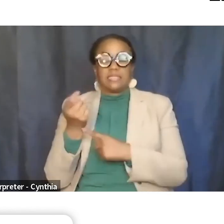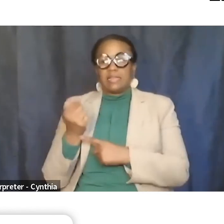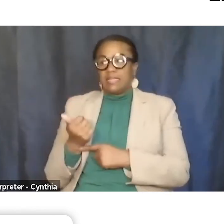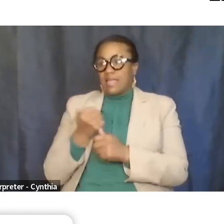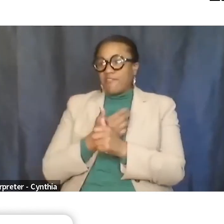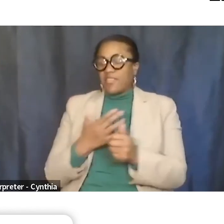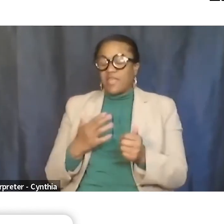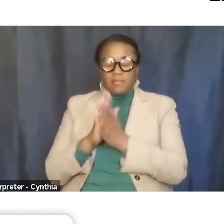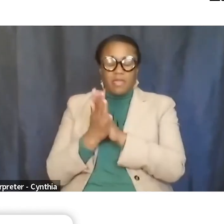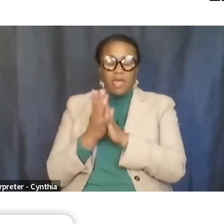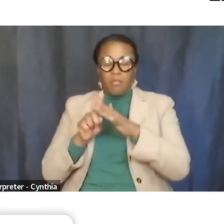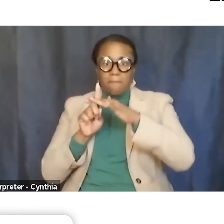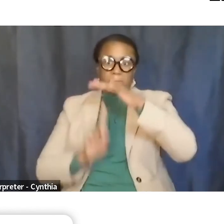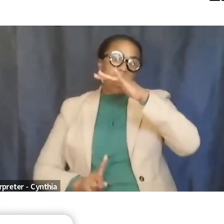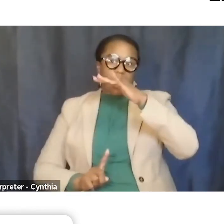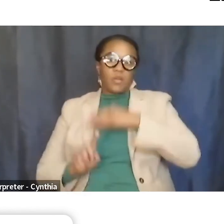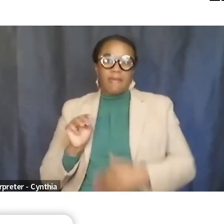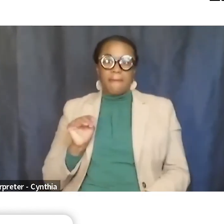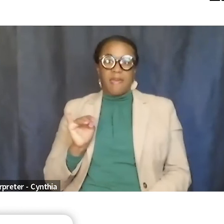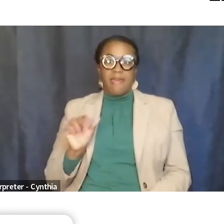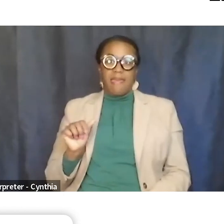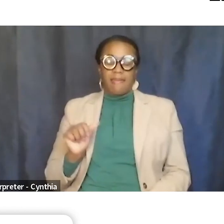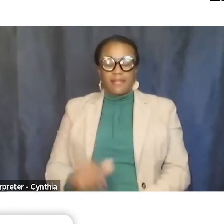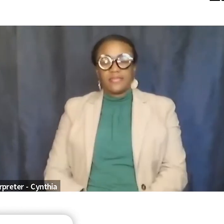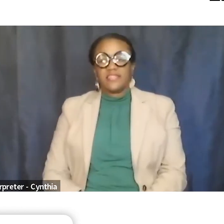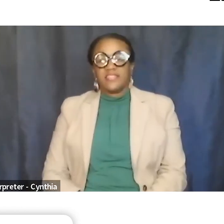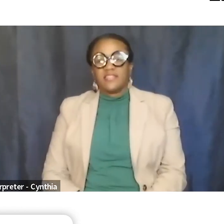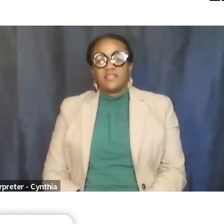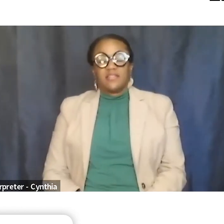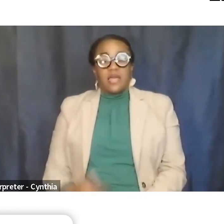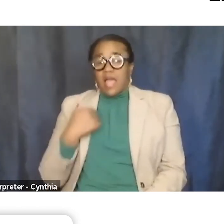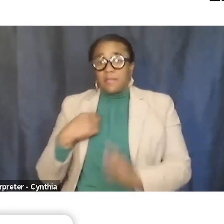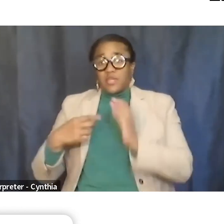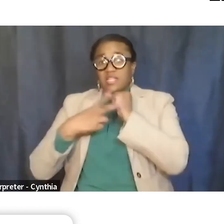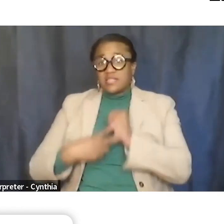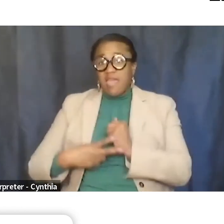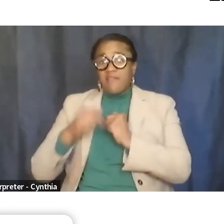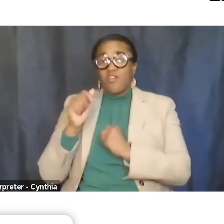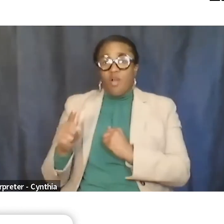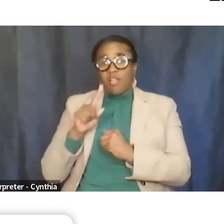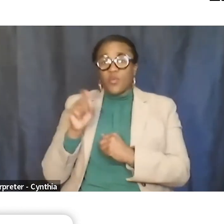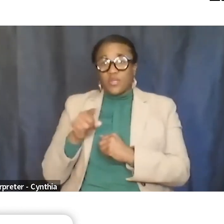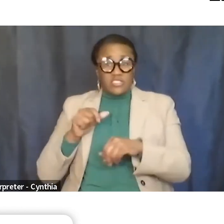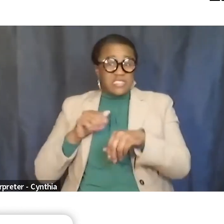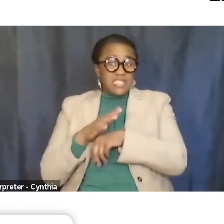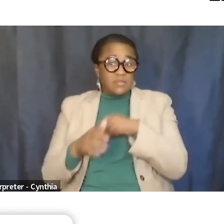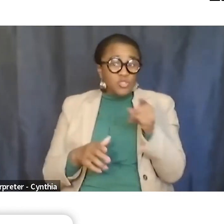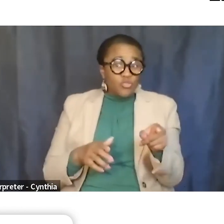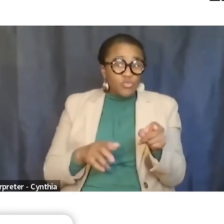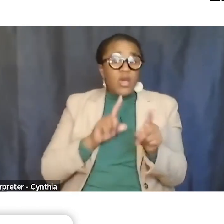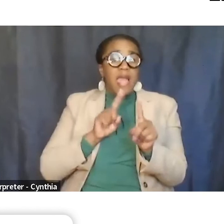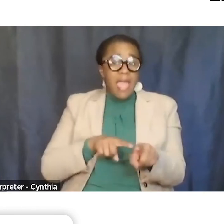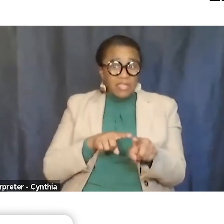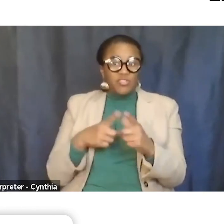But Yeah. I'm gonna save all these questions and then I'll send them to you, and then maybe you can answer them, and then we